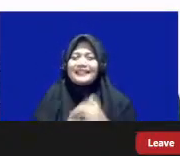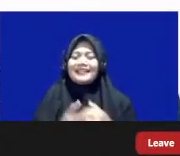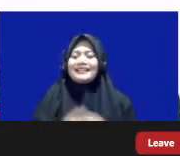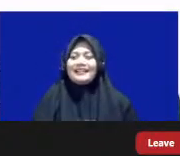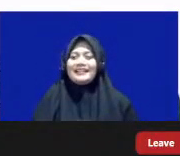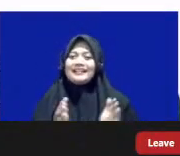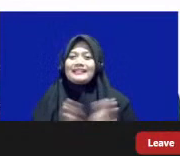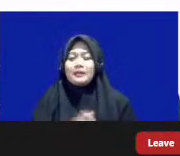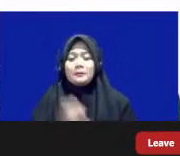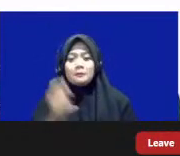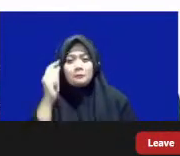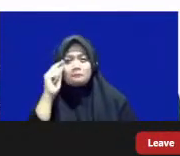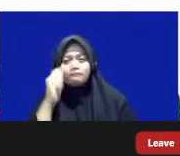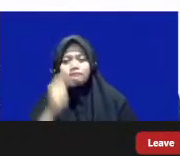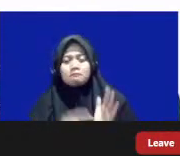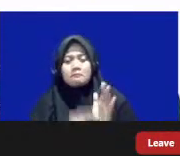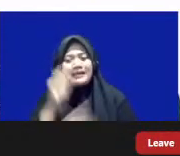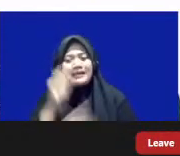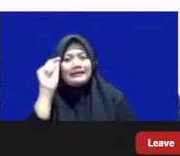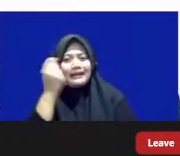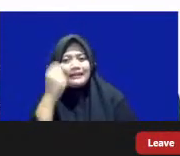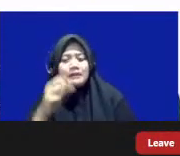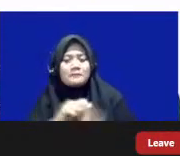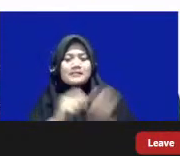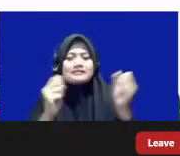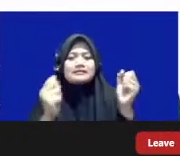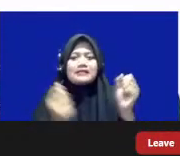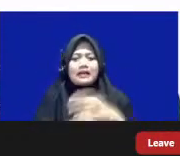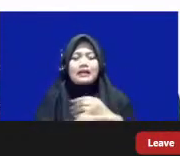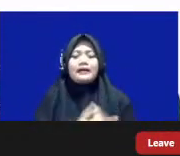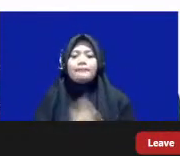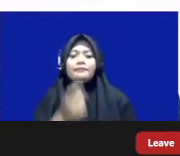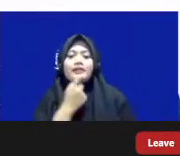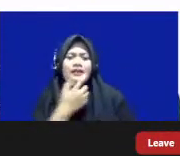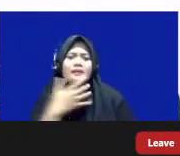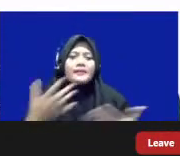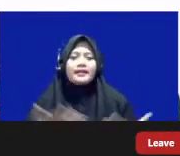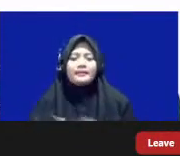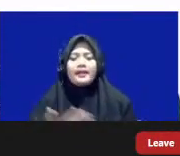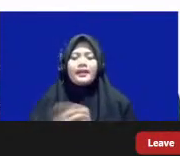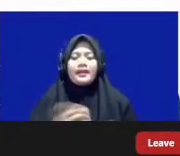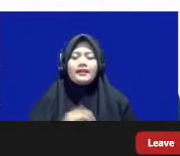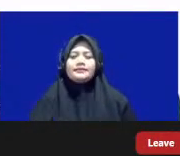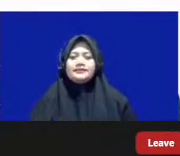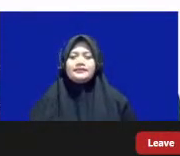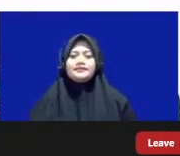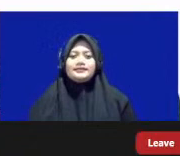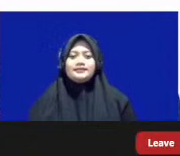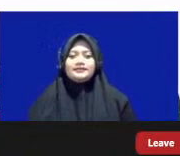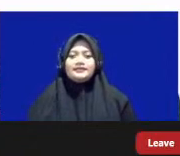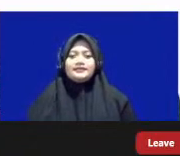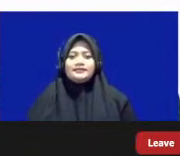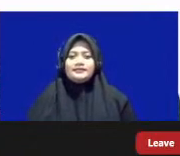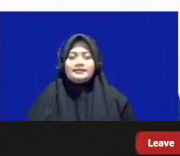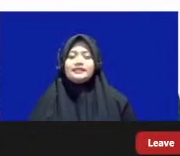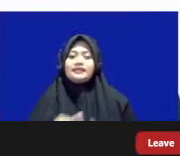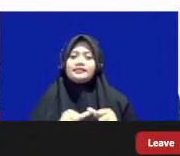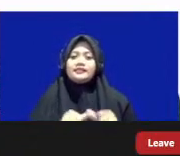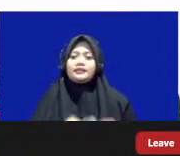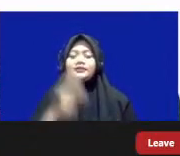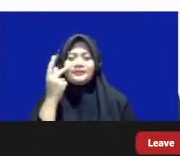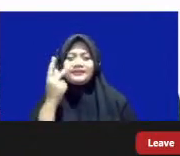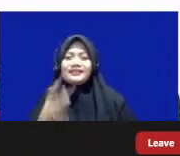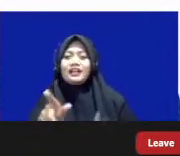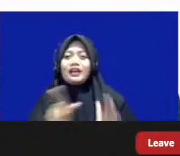that maintaining a 50-year program is not easy. So it would be interesting to learn about how